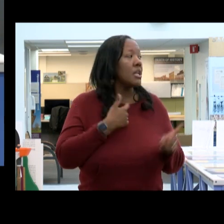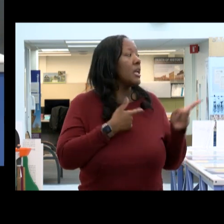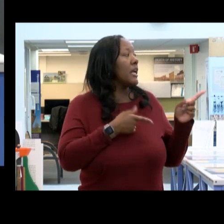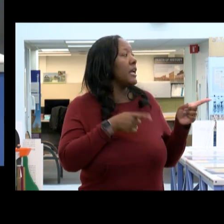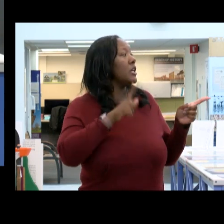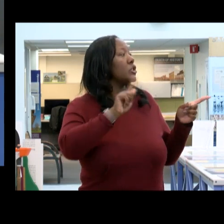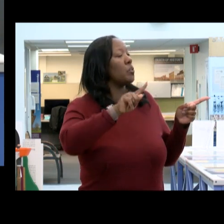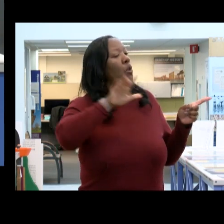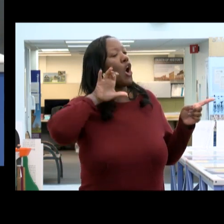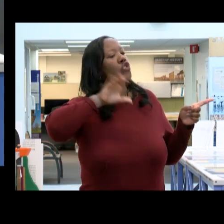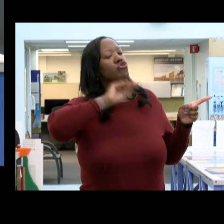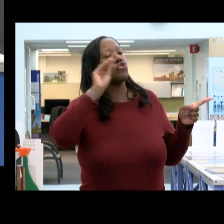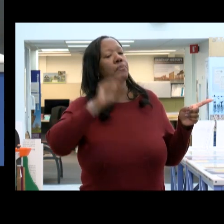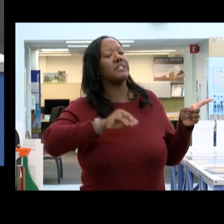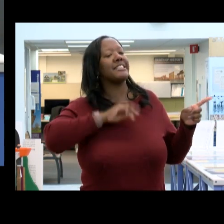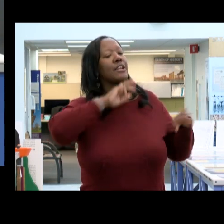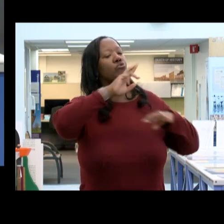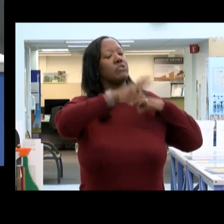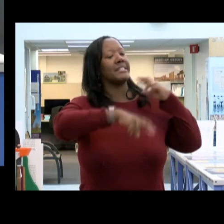100% recyclable.